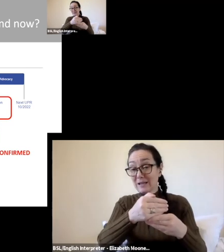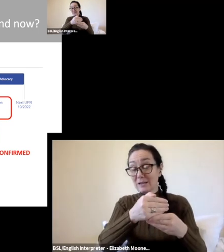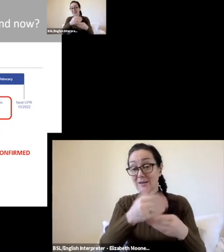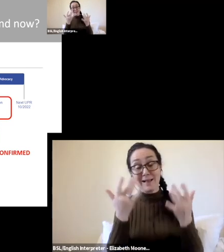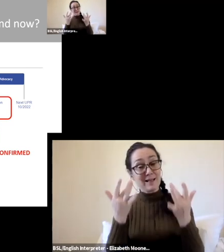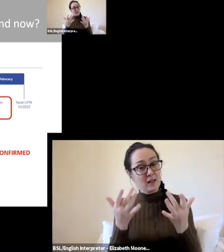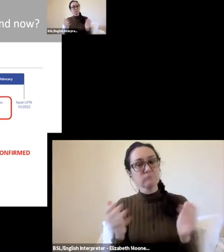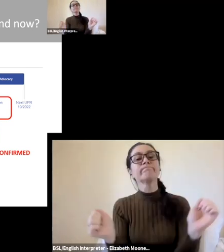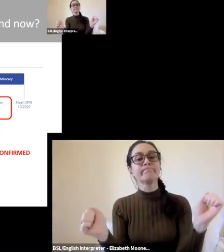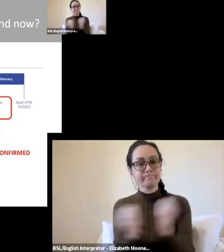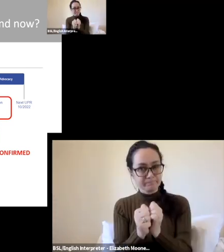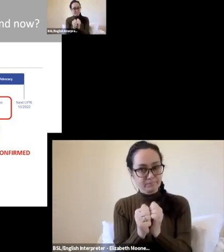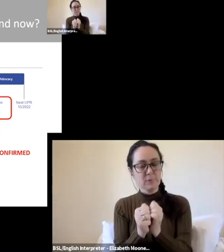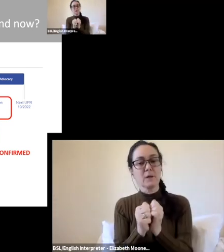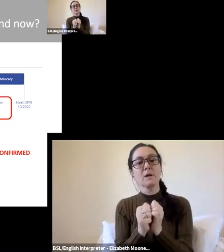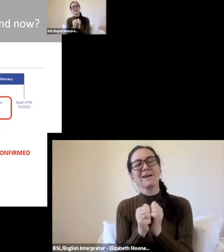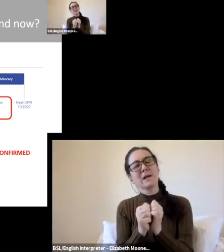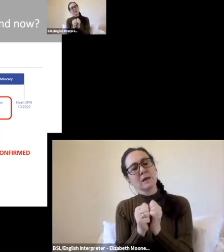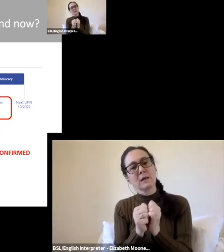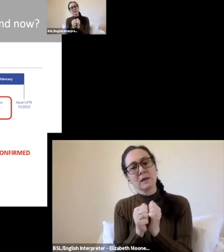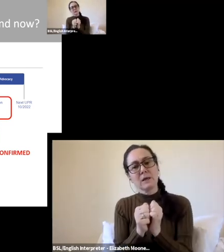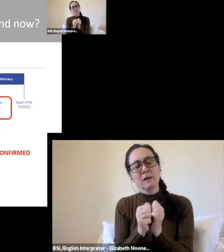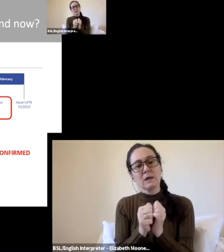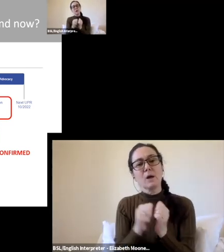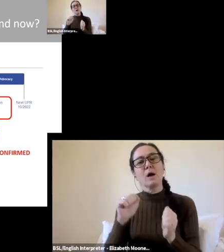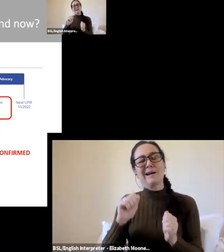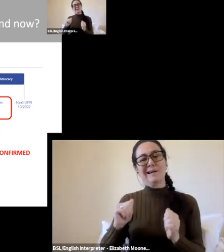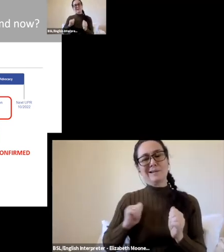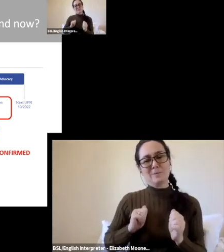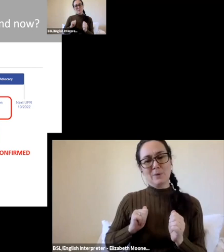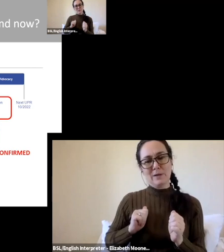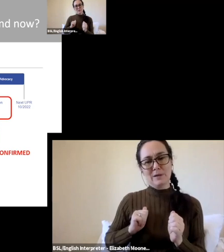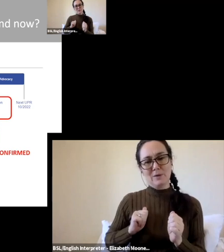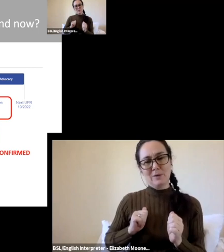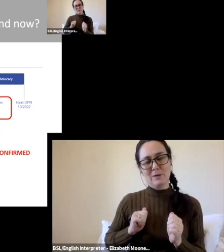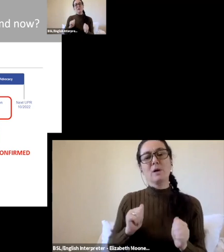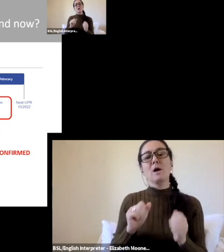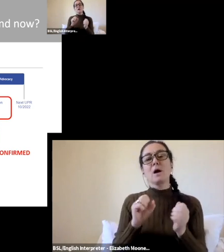confirmed, but it will probably be in March 2022.